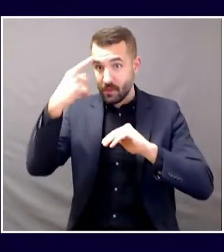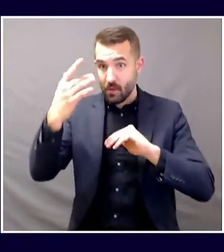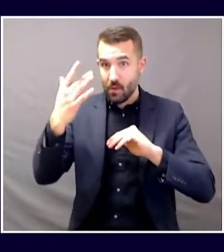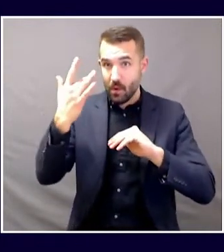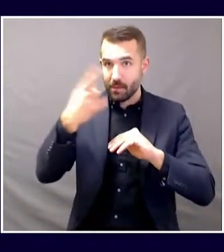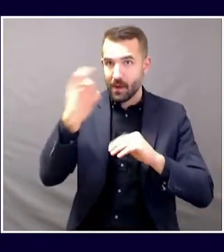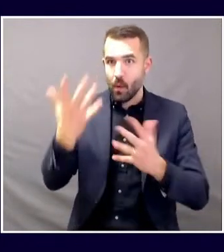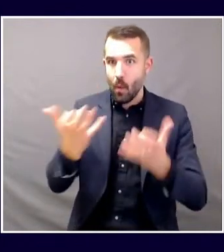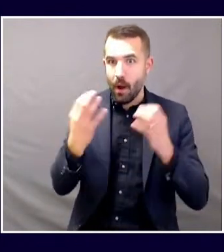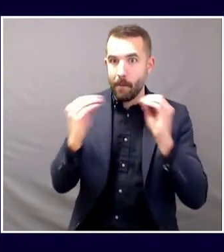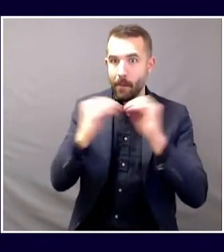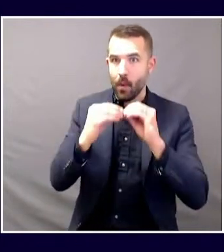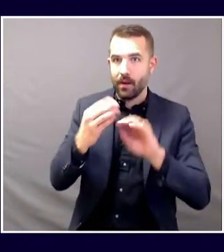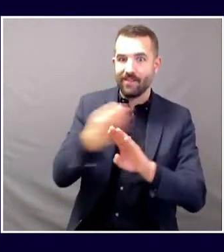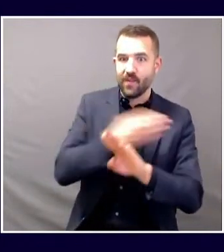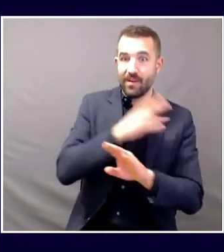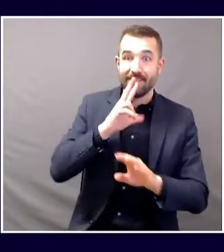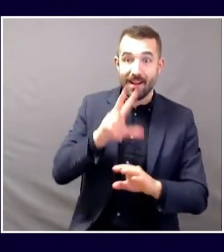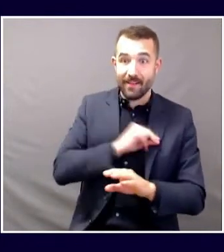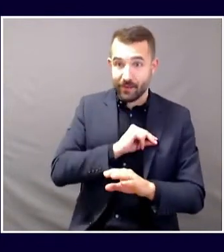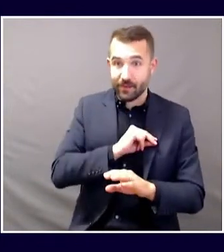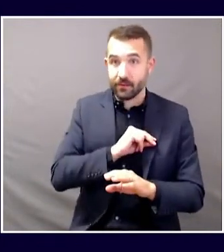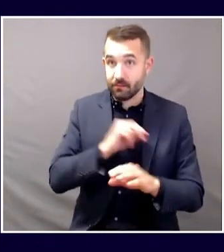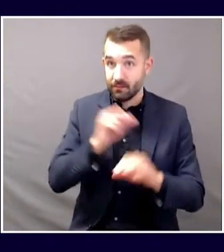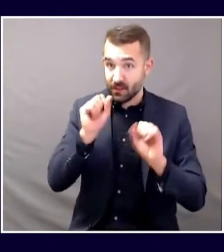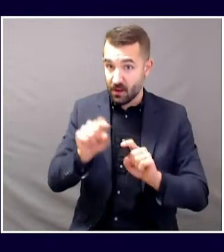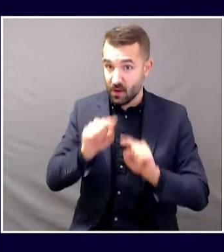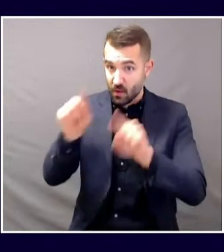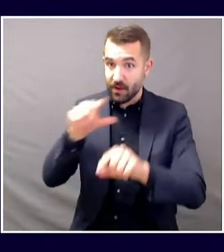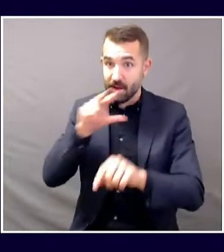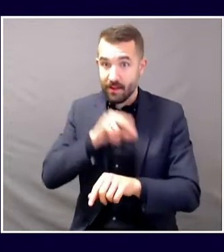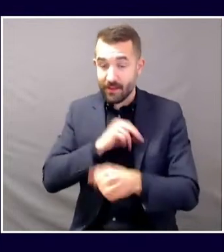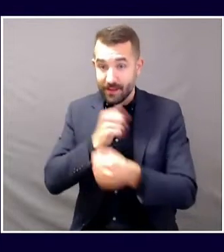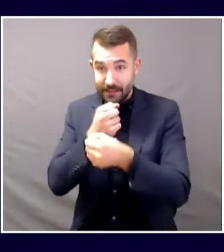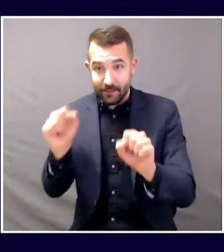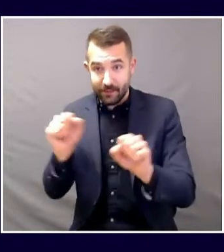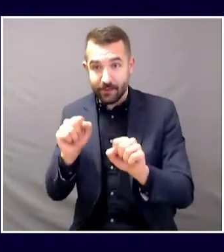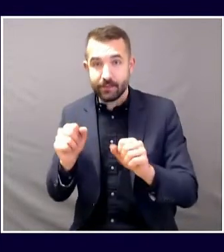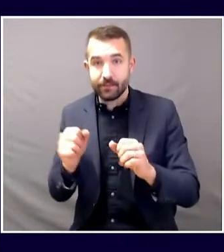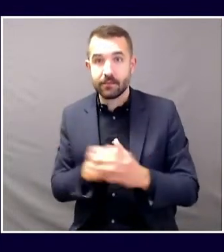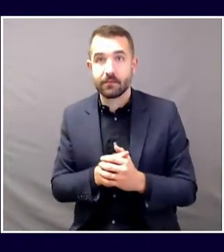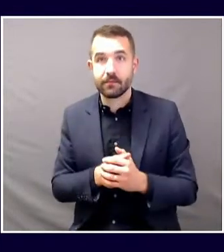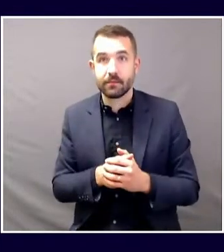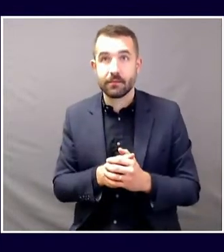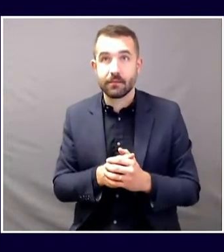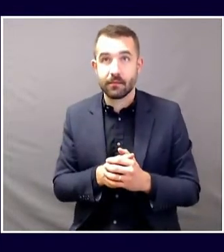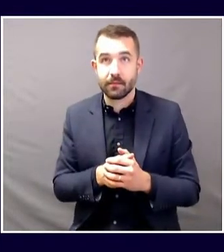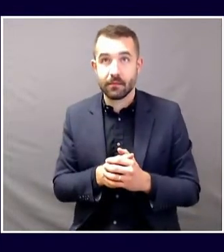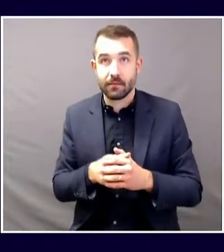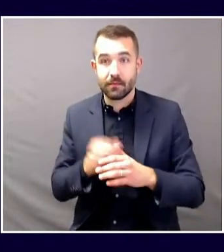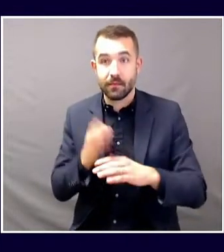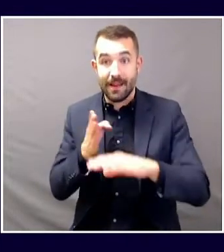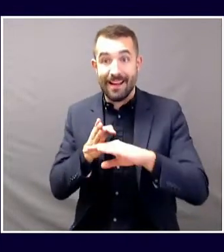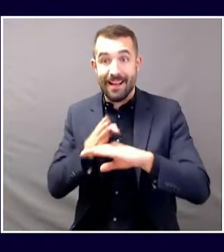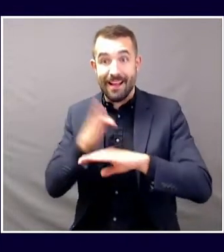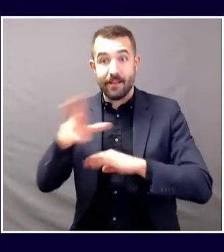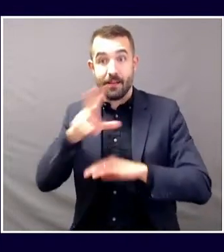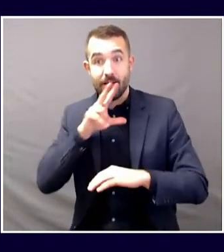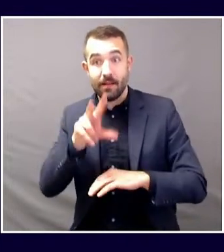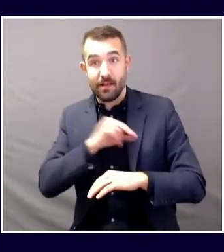exposed. Do we expect a backlog of testing after the long weekend? I mean, I guess it's hard to predict,